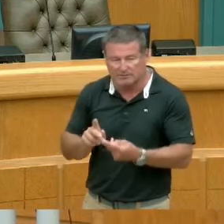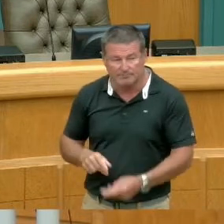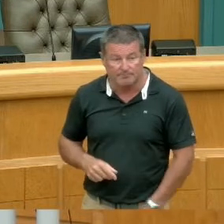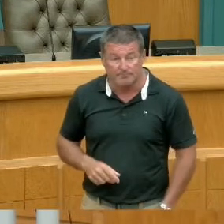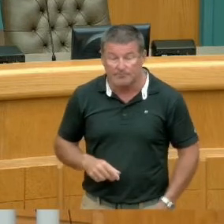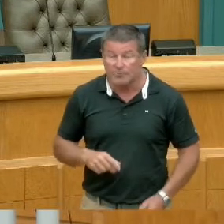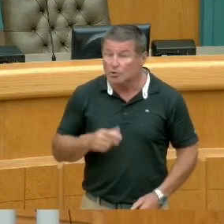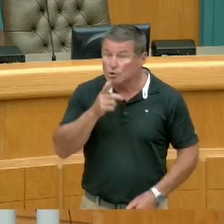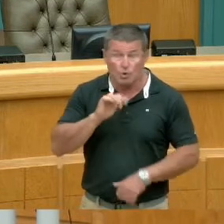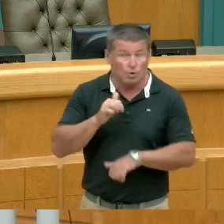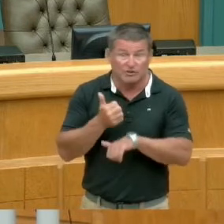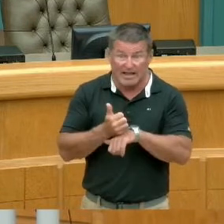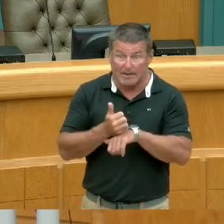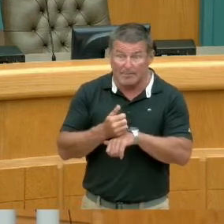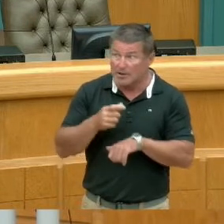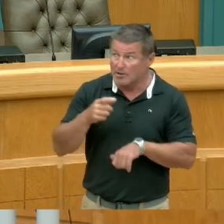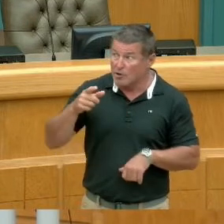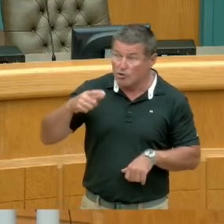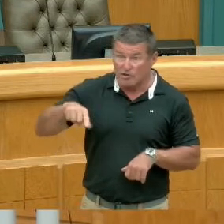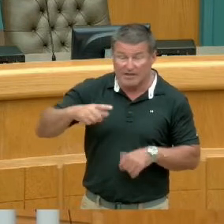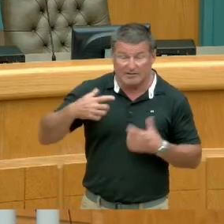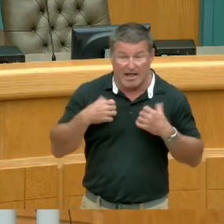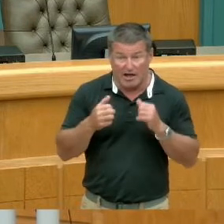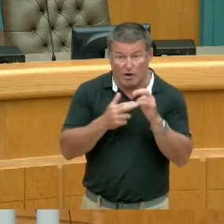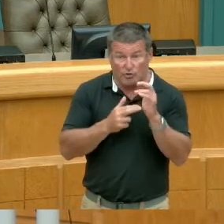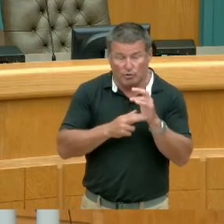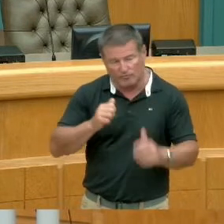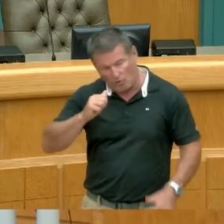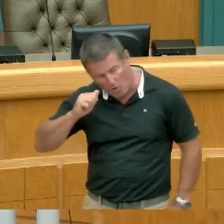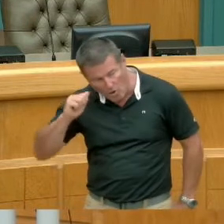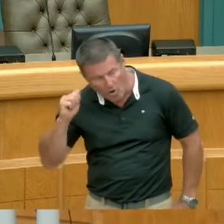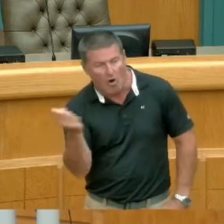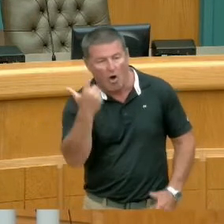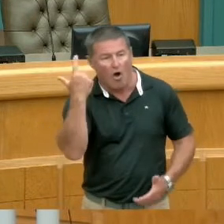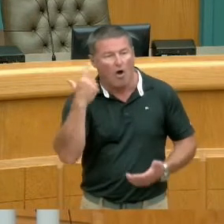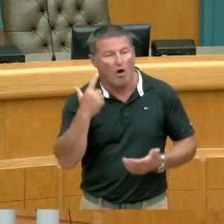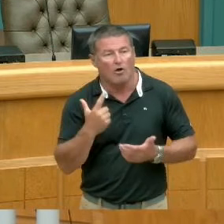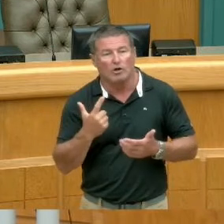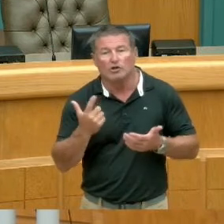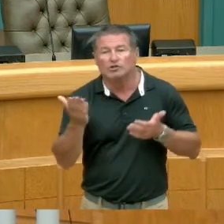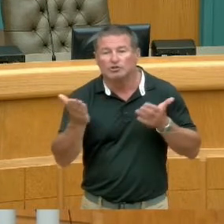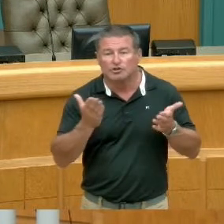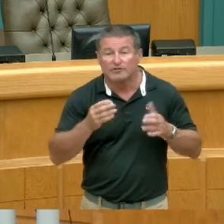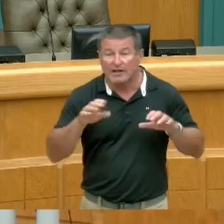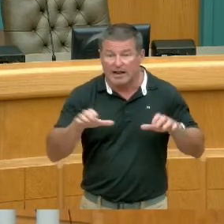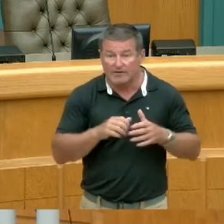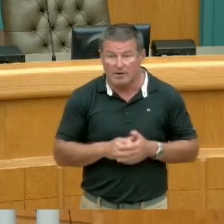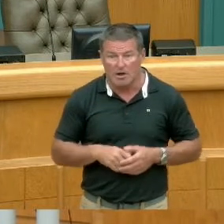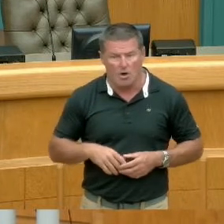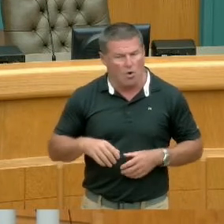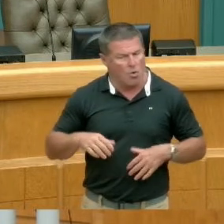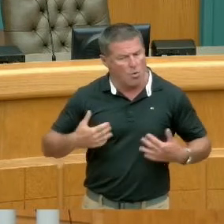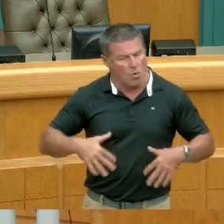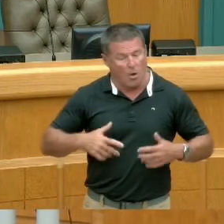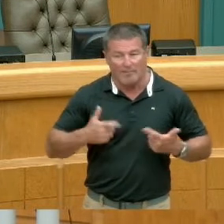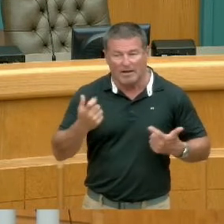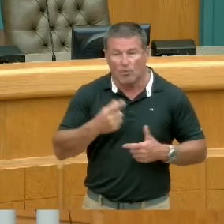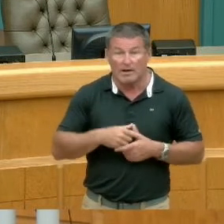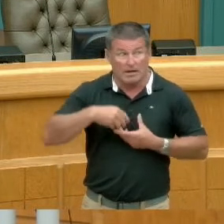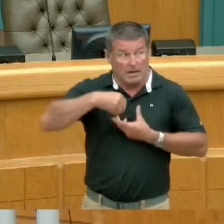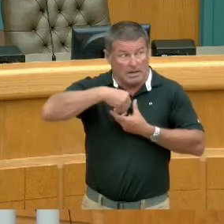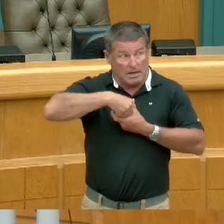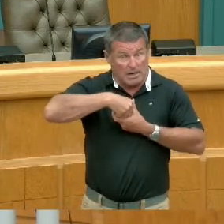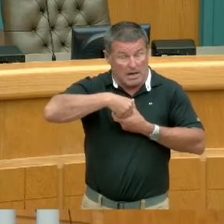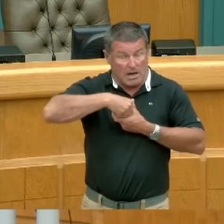have been established for all the newly announced open services and activities. And here's a big one. Businesses that are inside office buildings